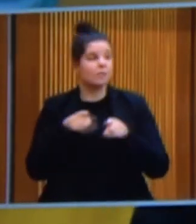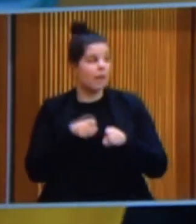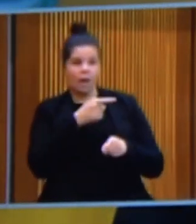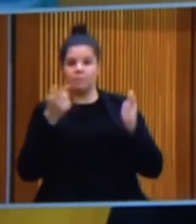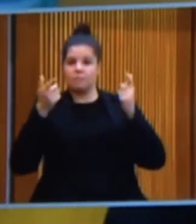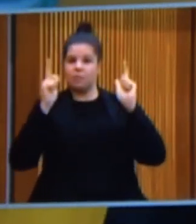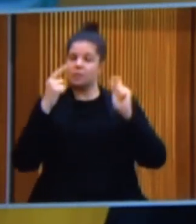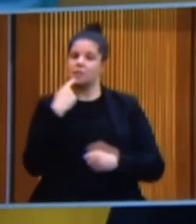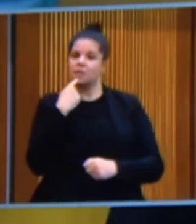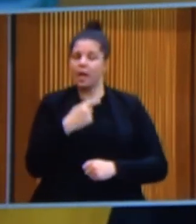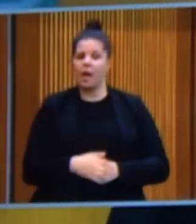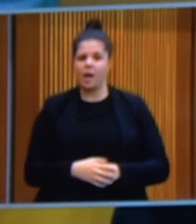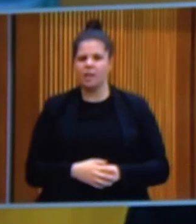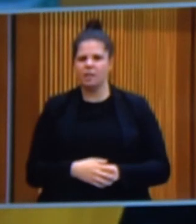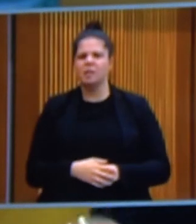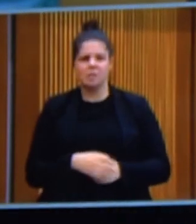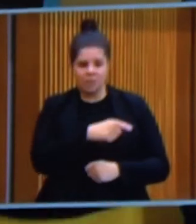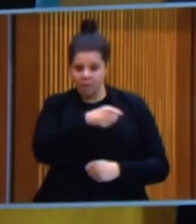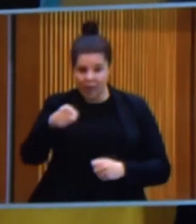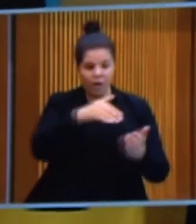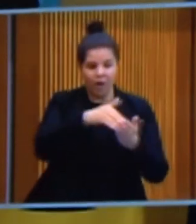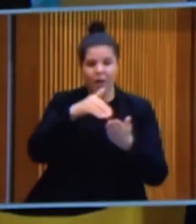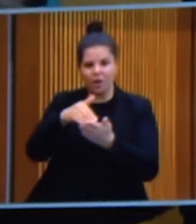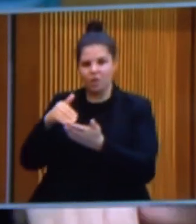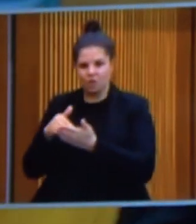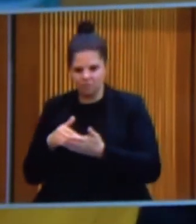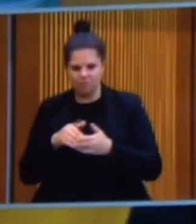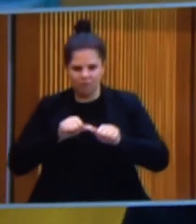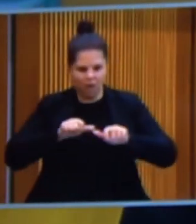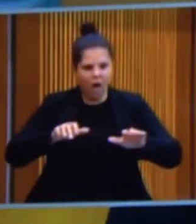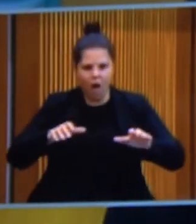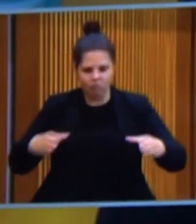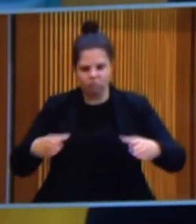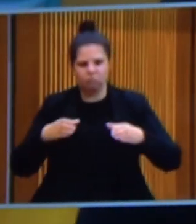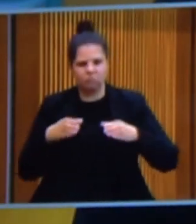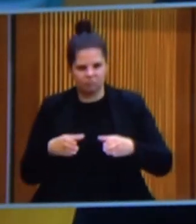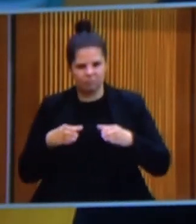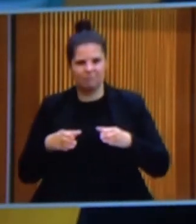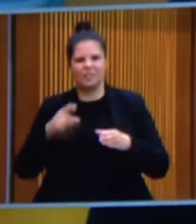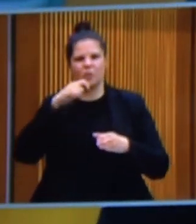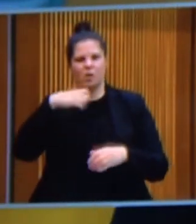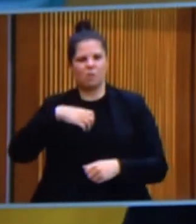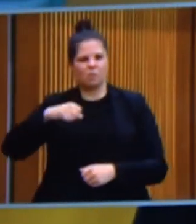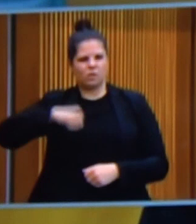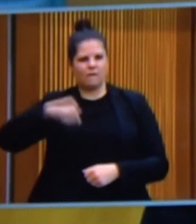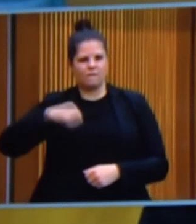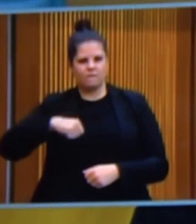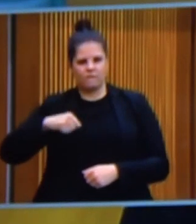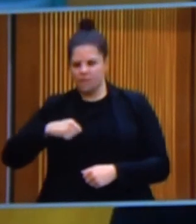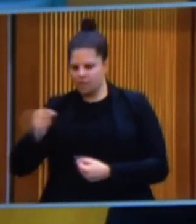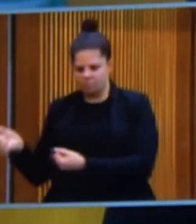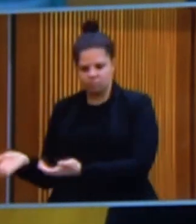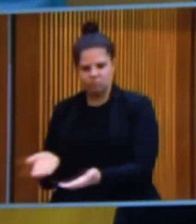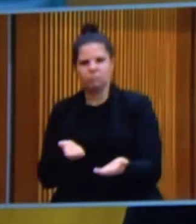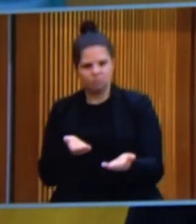described, while we're controlling the spread, we're going to increase the capacity by utilising this vitally important part of